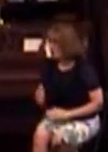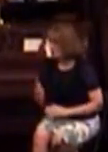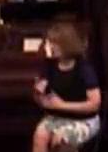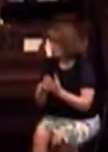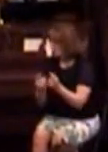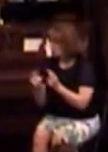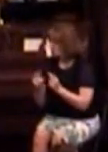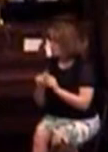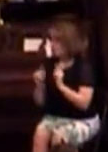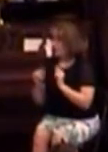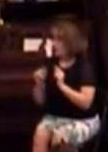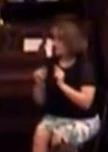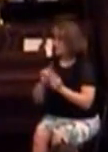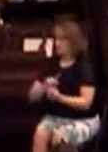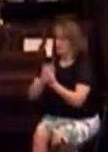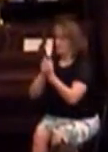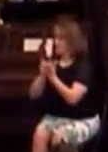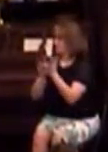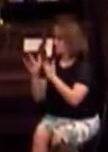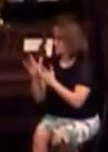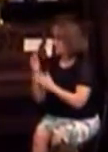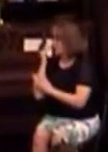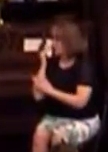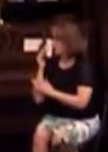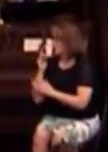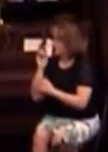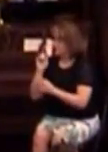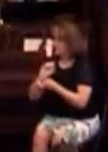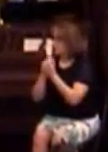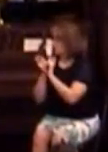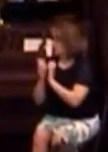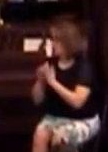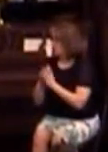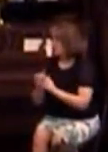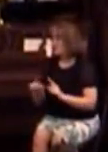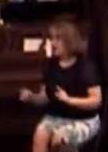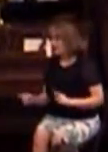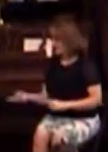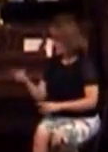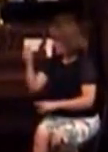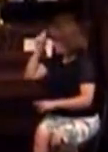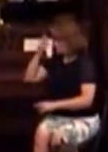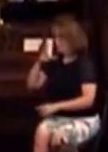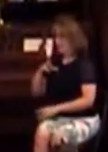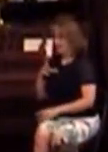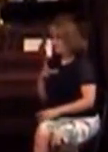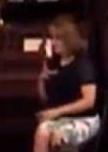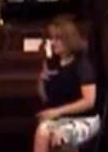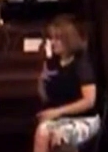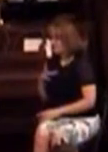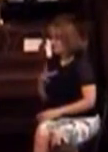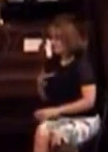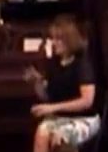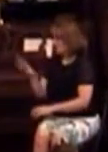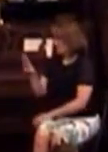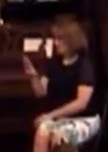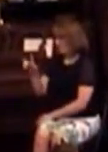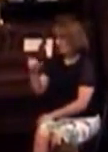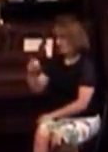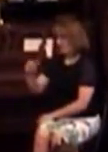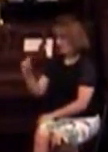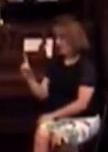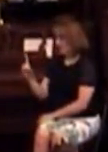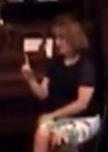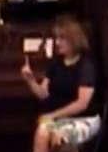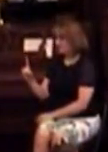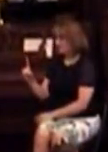happy. Sadness was written across their faces. Sadness was written across their faces. And the funniest thing is they're walking with